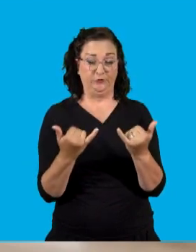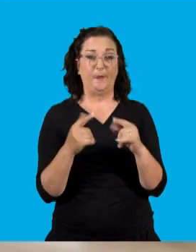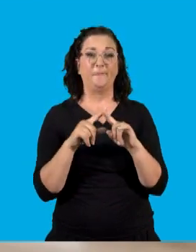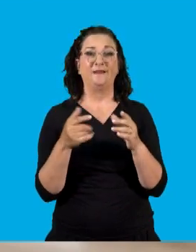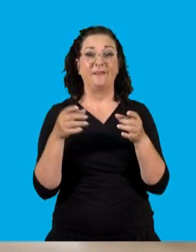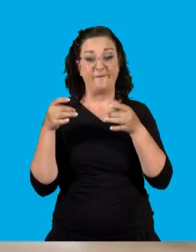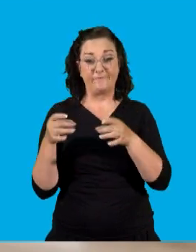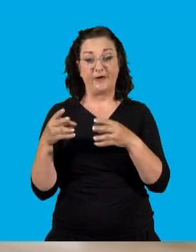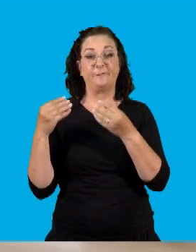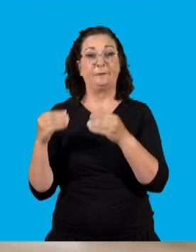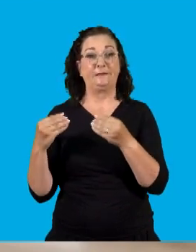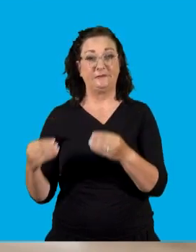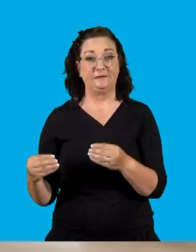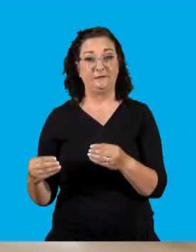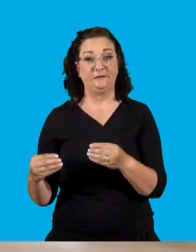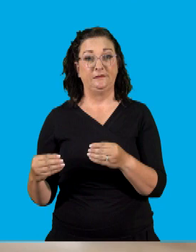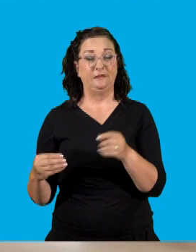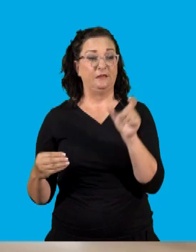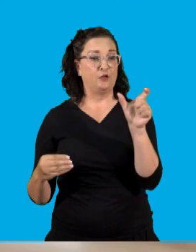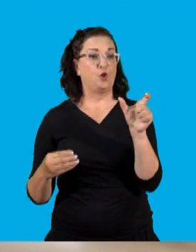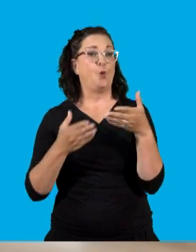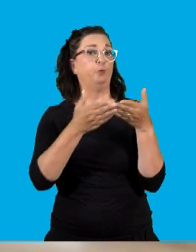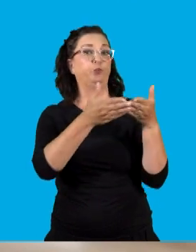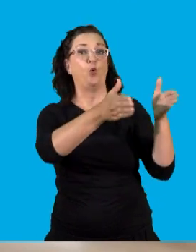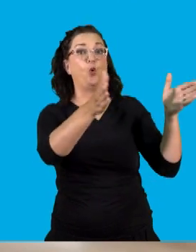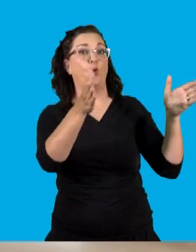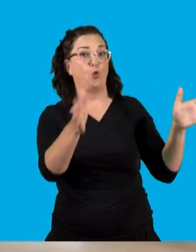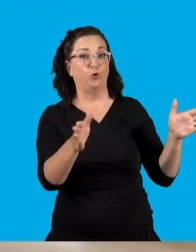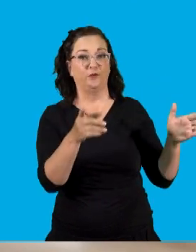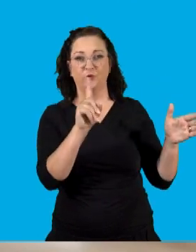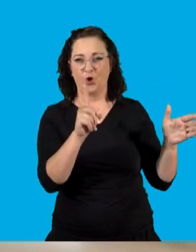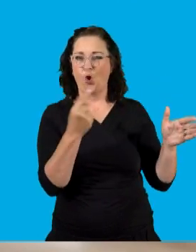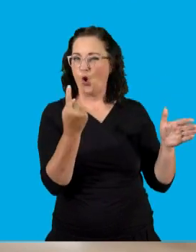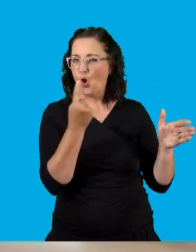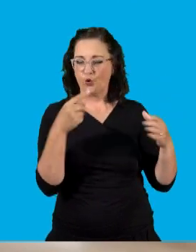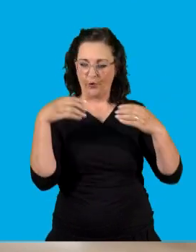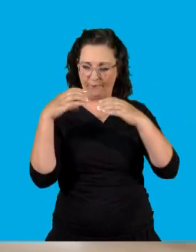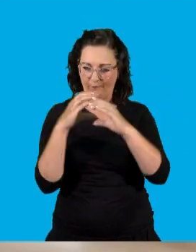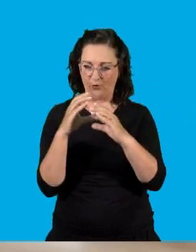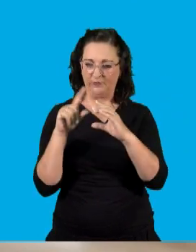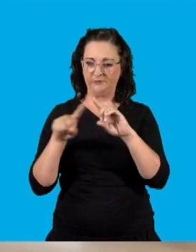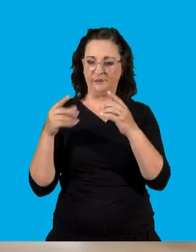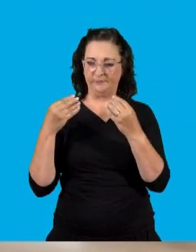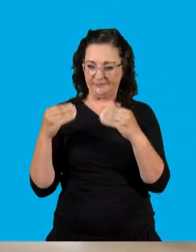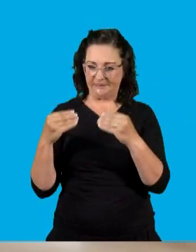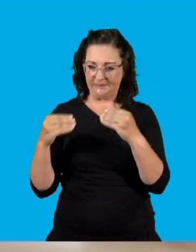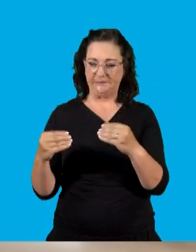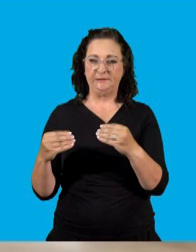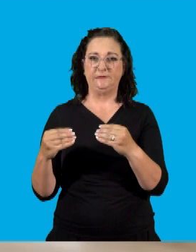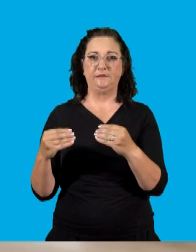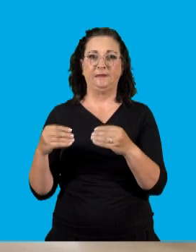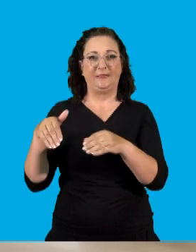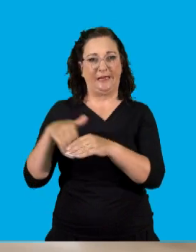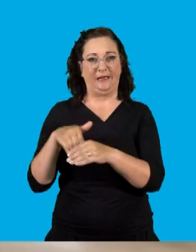be specific. Not to say we were looking at the term in broader context, but we were looking at the socio-economic issues and the